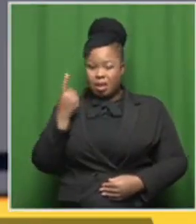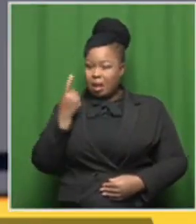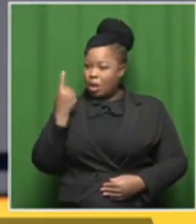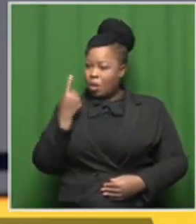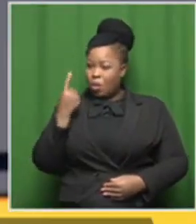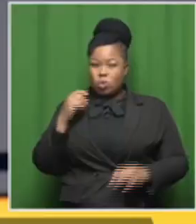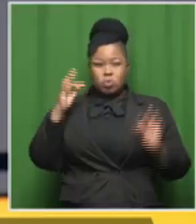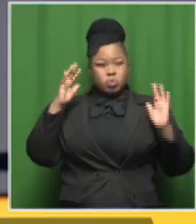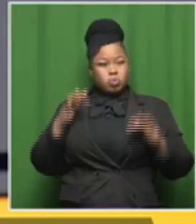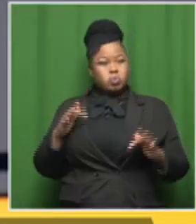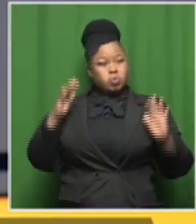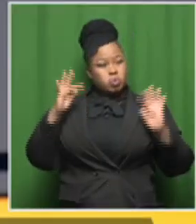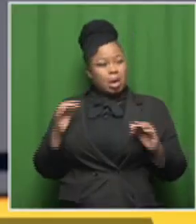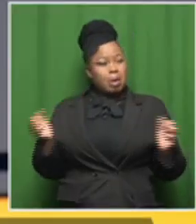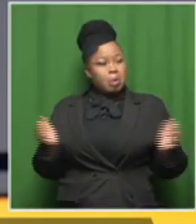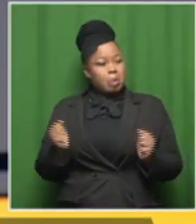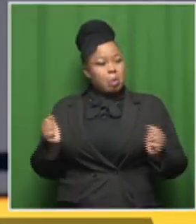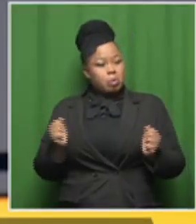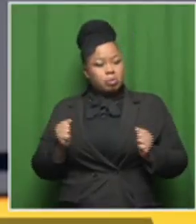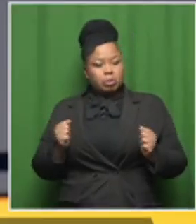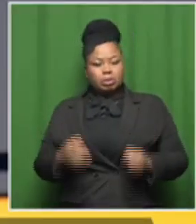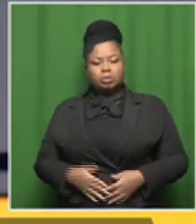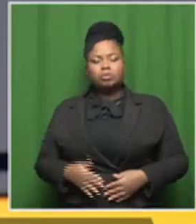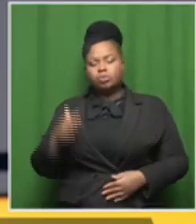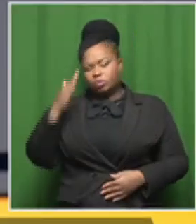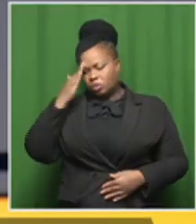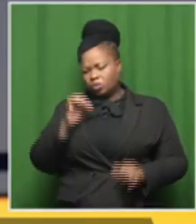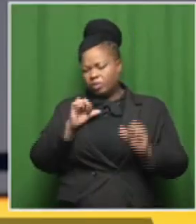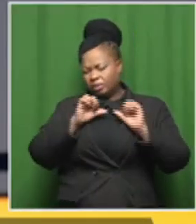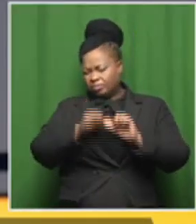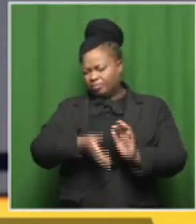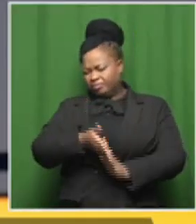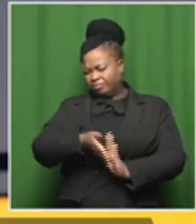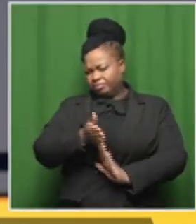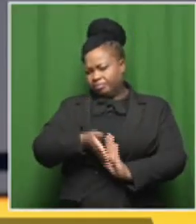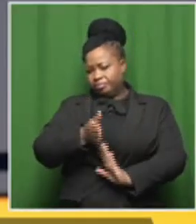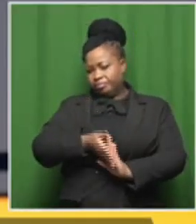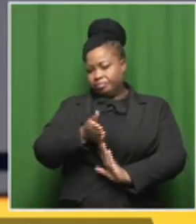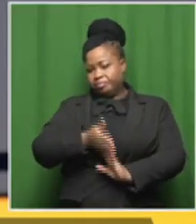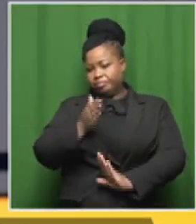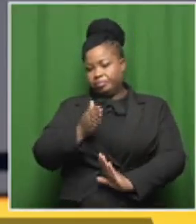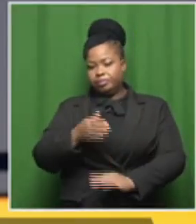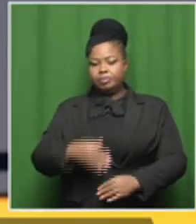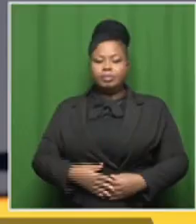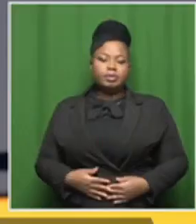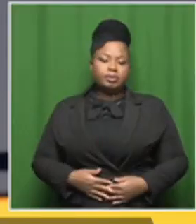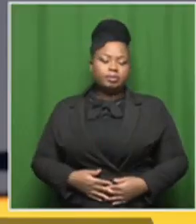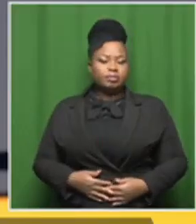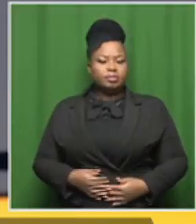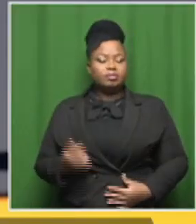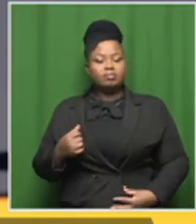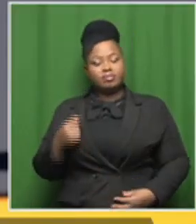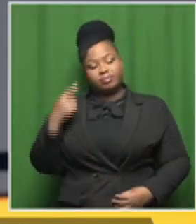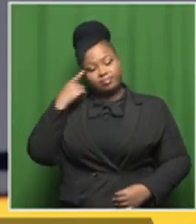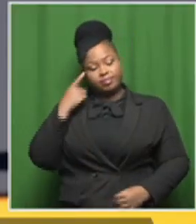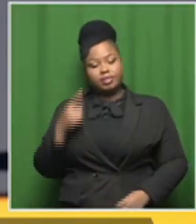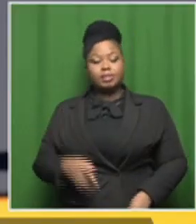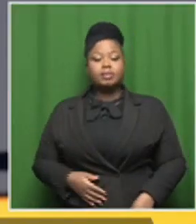it's raining, it's cold, you have to push a certain distance to be able to finish, I think that's when